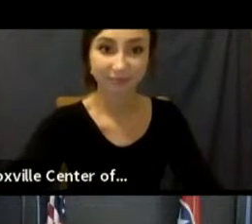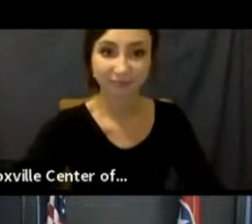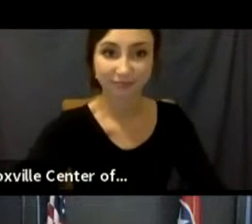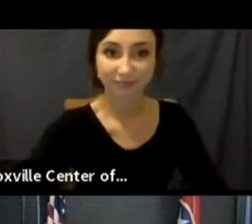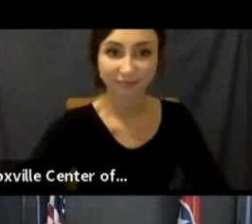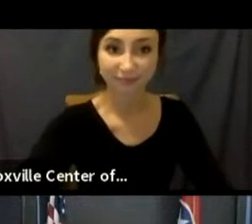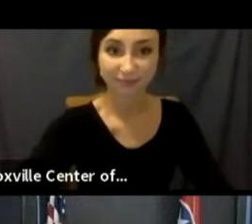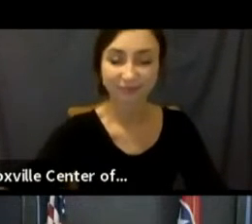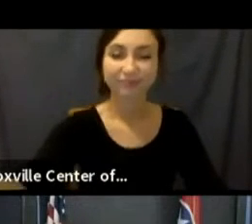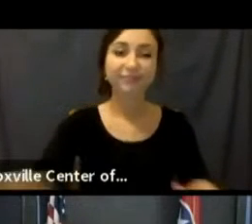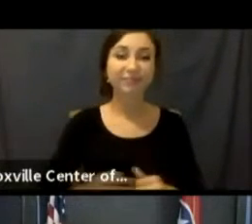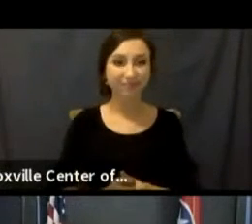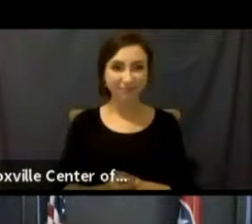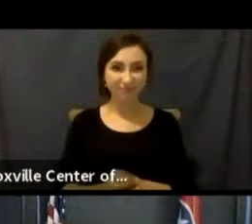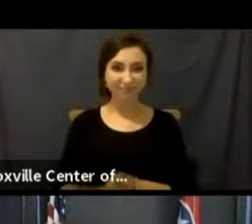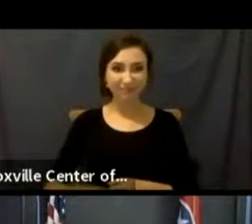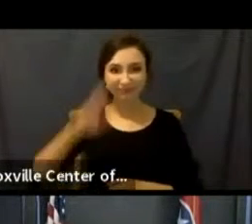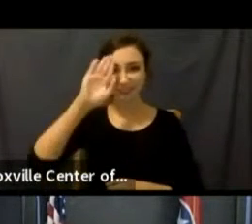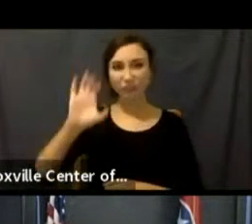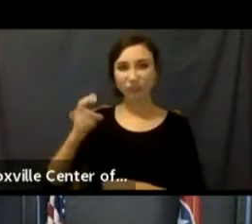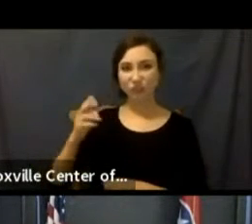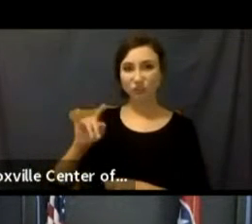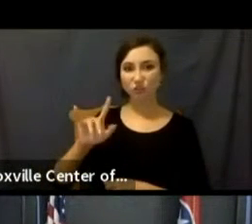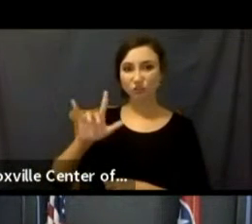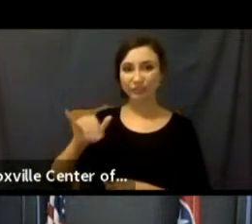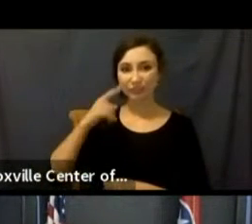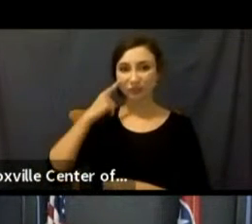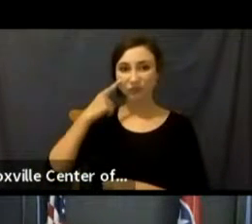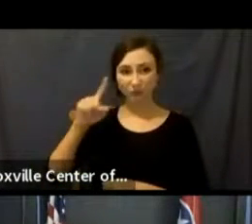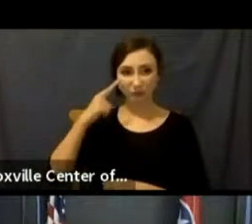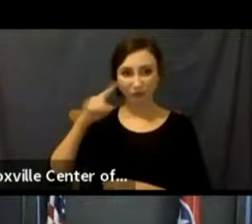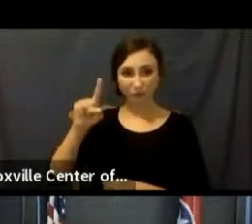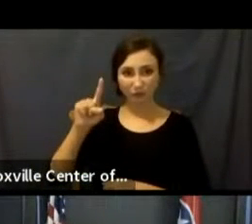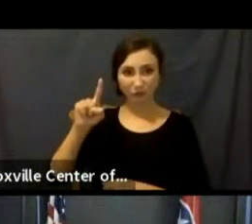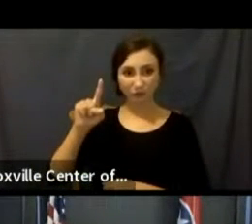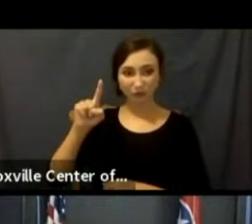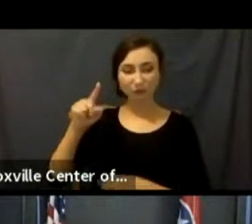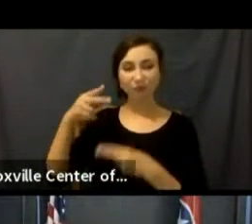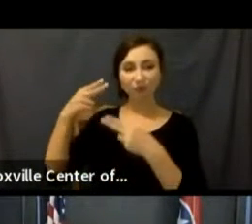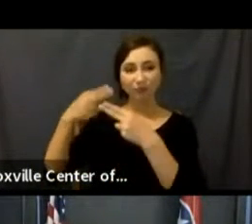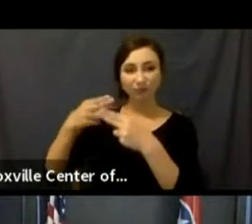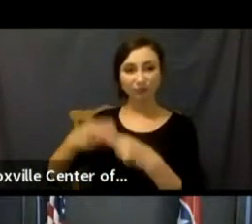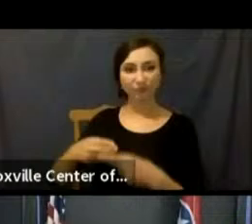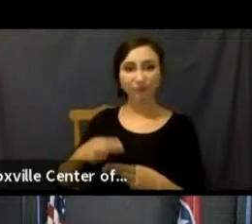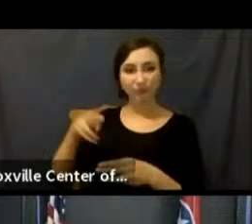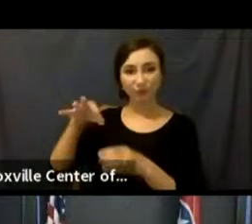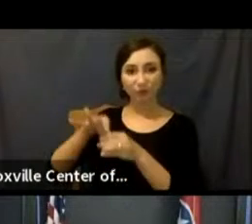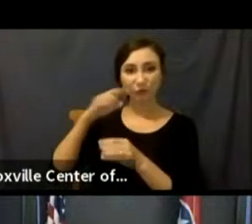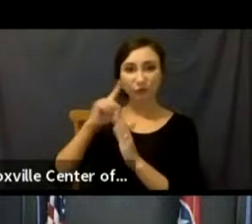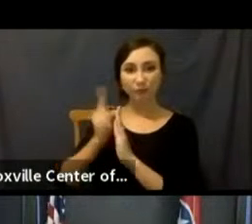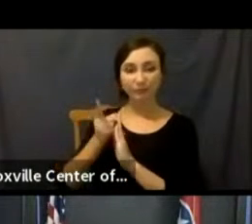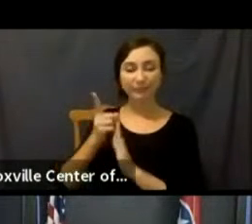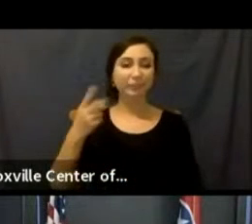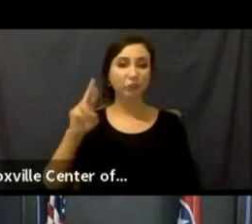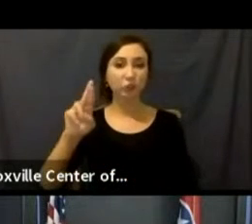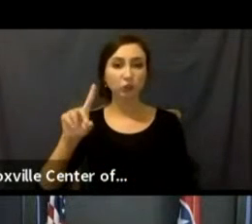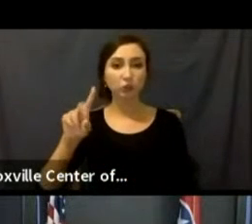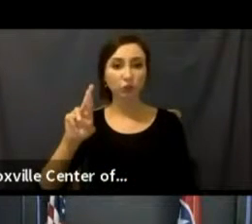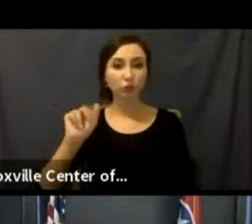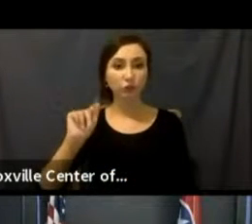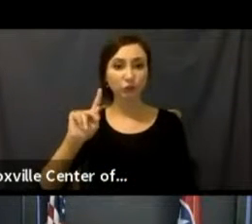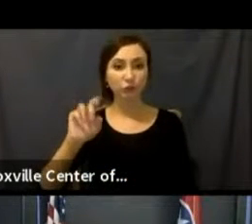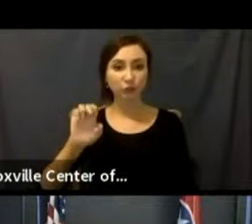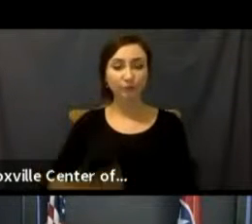This is Charity Menifee from Knox County Health Department to do the roll call for the minutes. Dr. Drake.